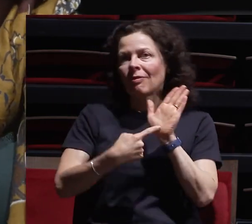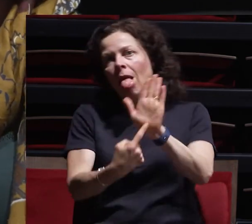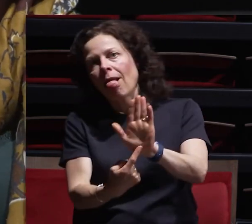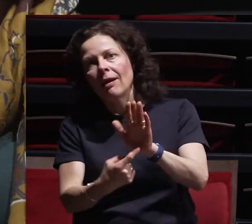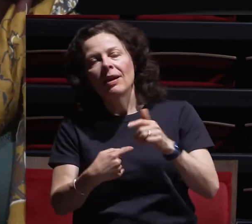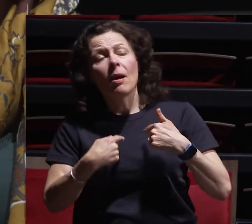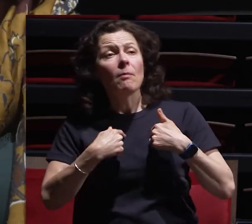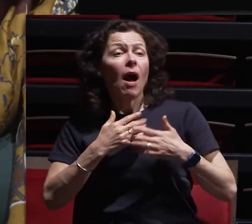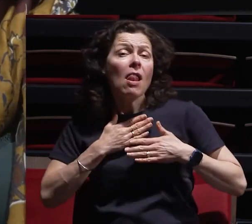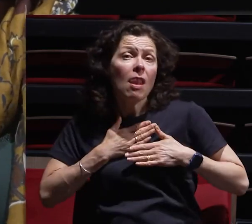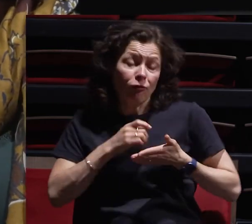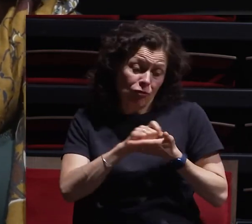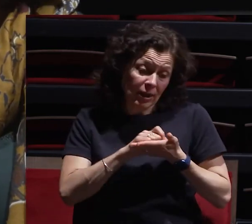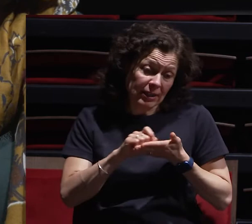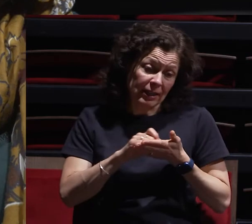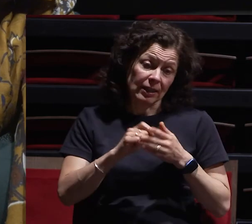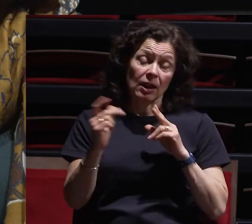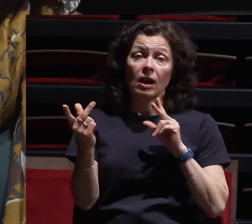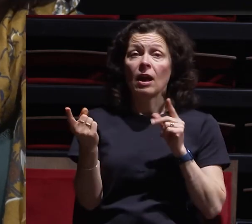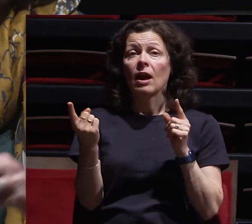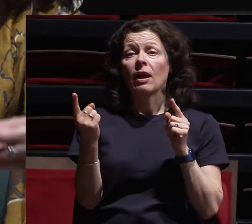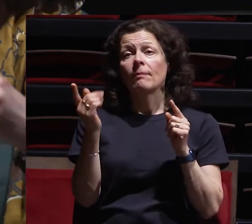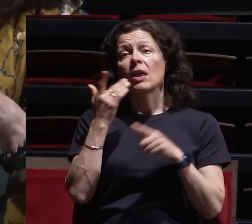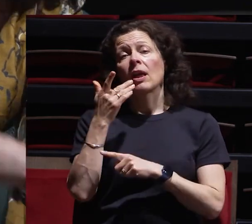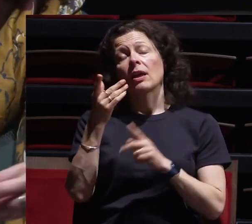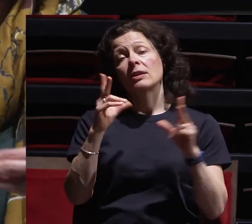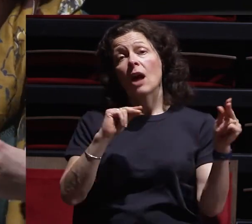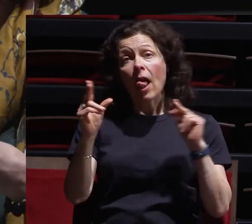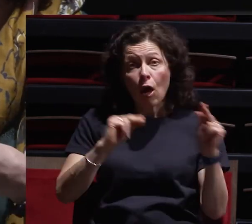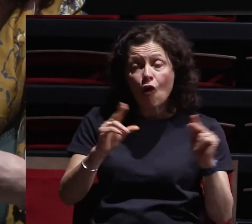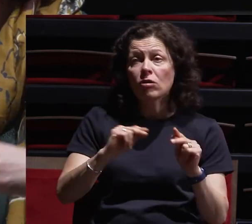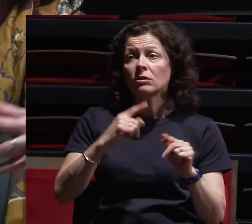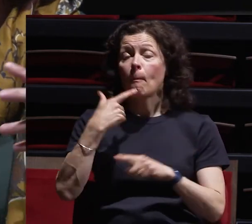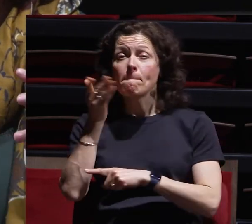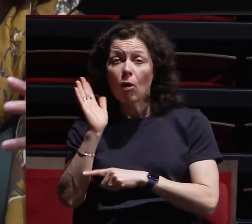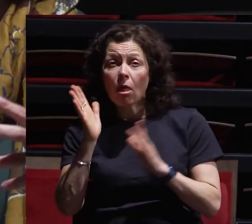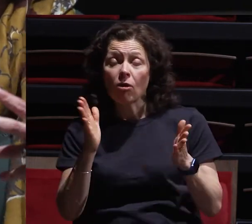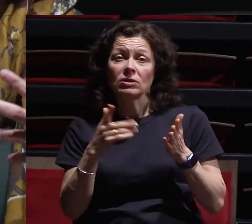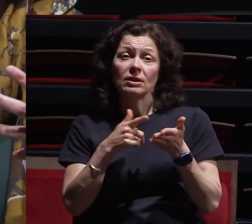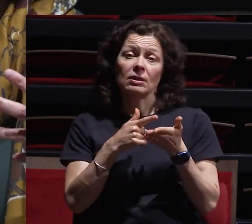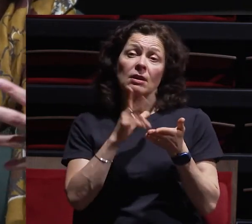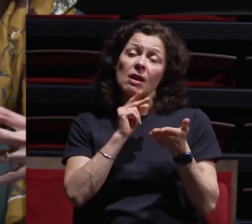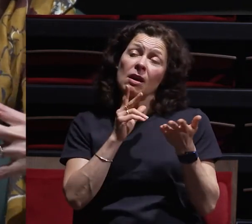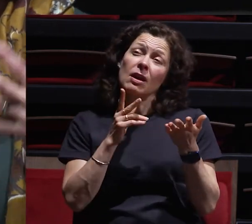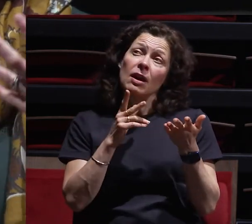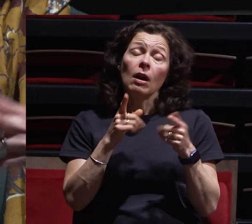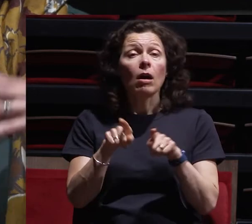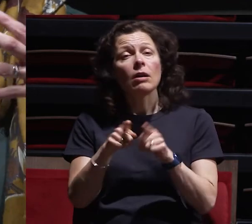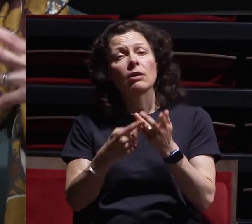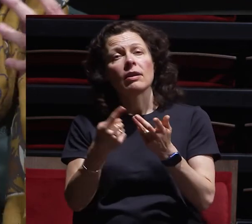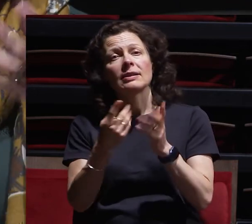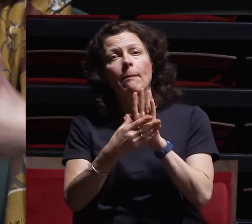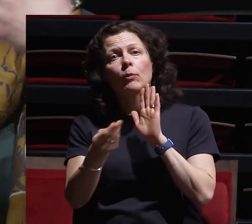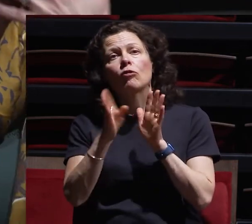some of the really exciting stuff, I think. Writing, I love writing dialogue. I love writing monologues, but I love writing challenges and